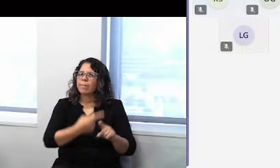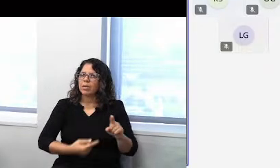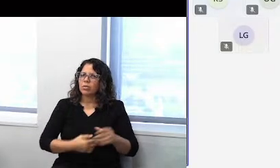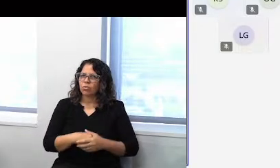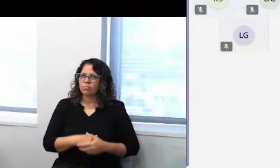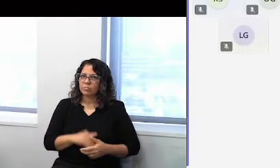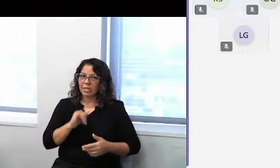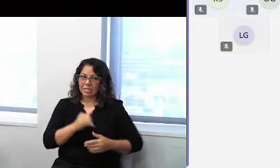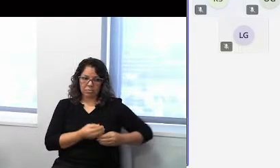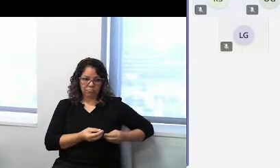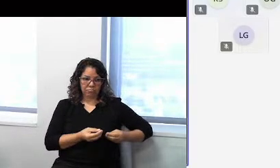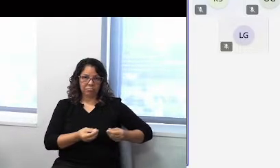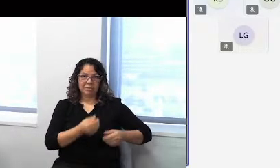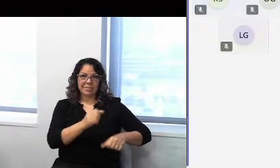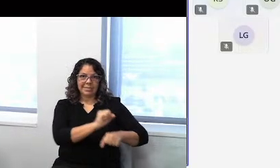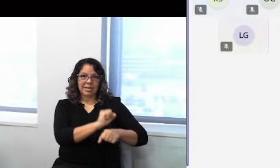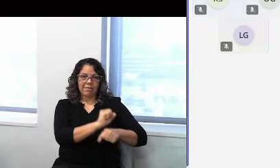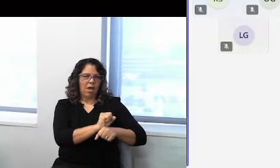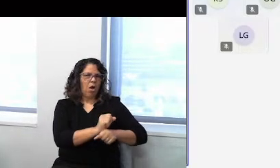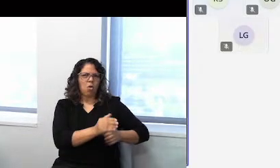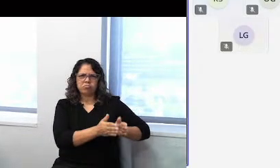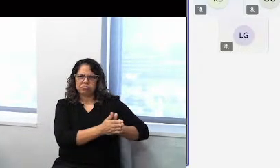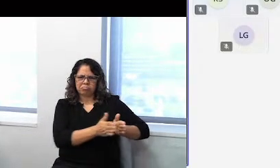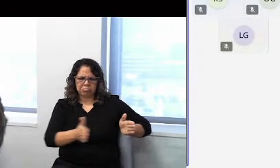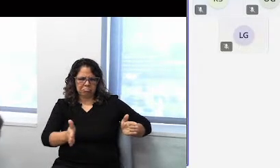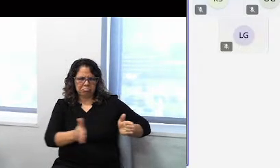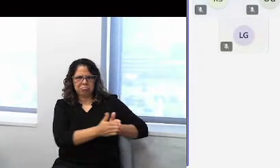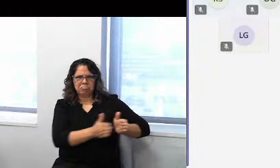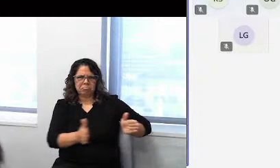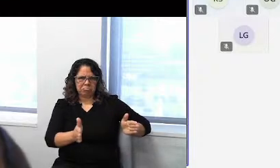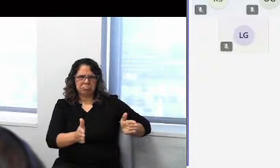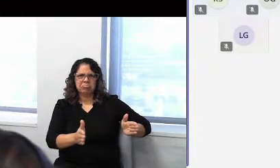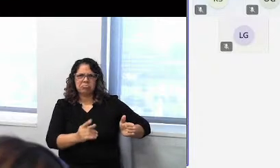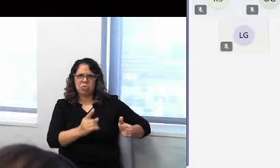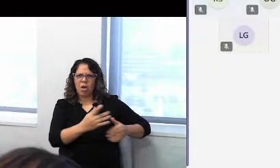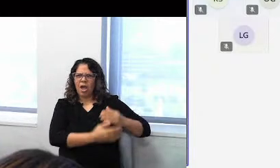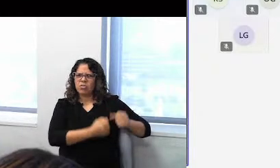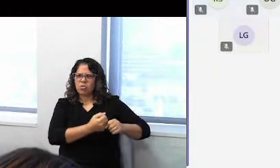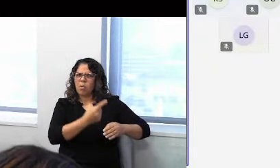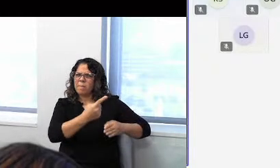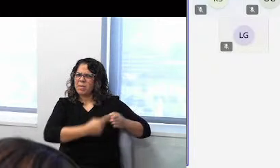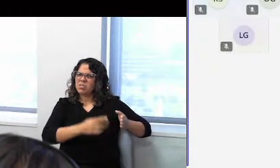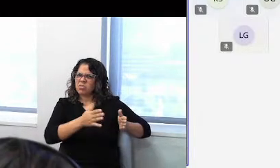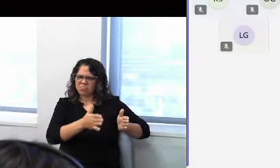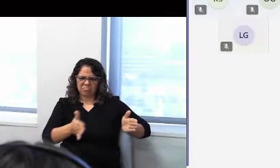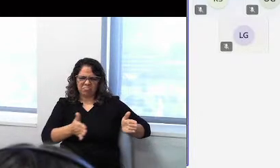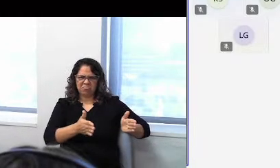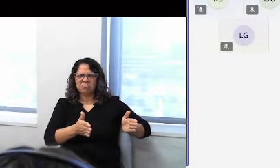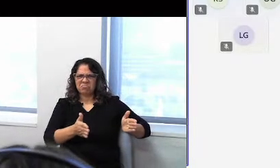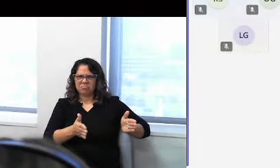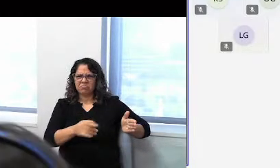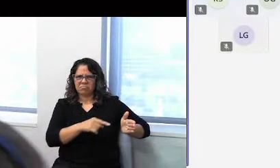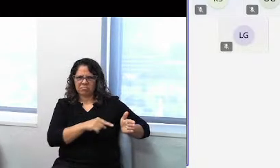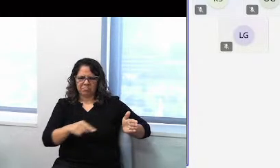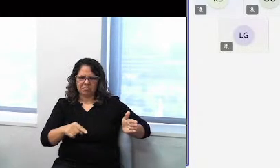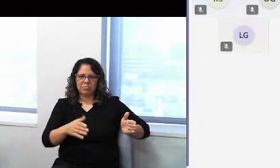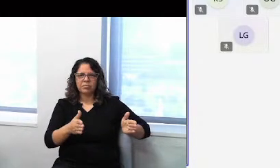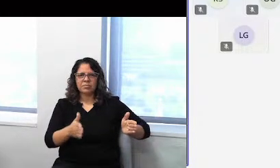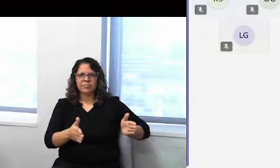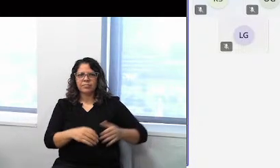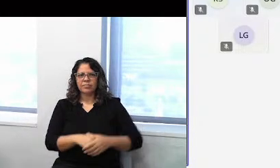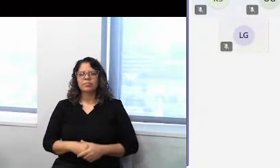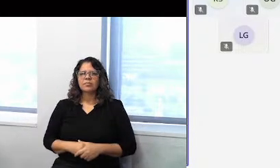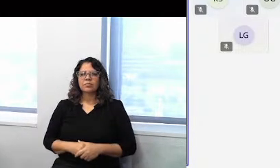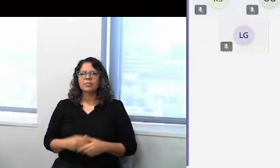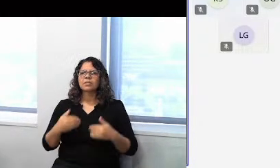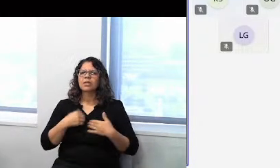period, because it was not specifically asking me to specific projects. I mentioned various of them because there are different phases of it. Okay,